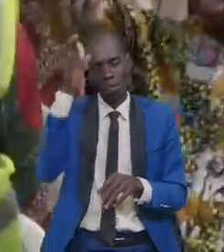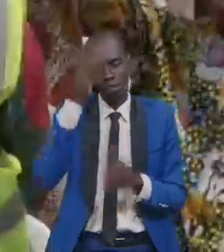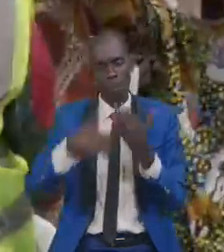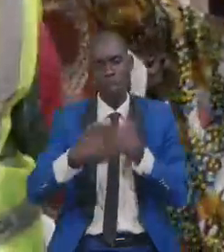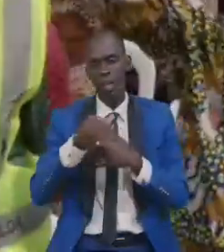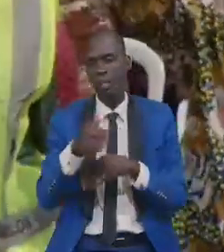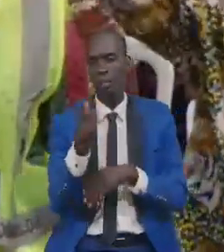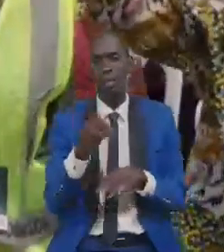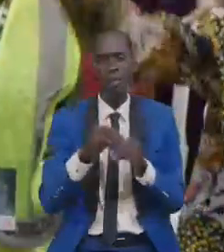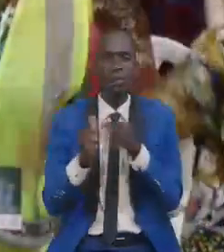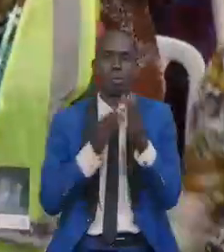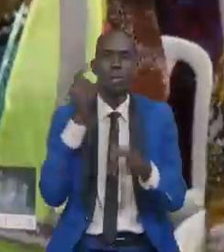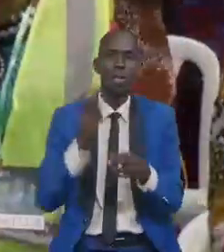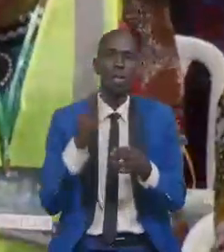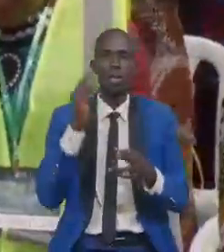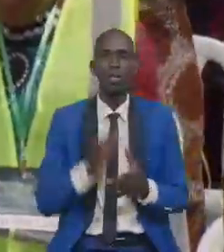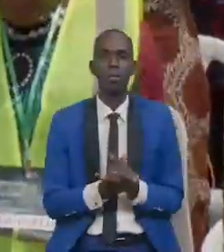curtain.